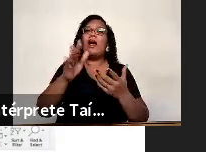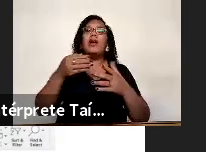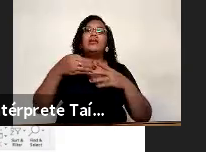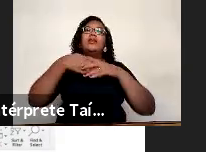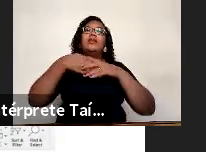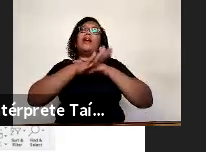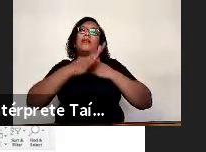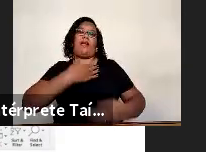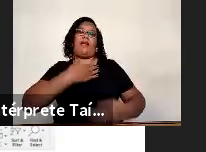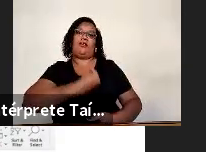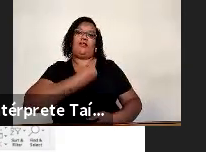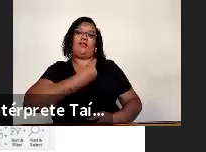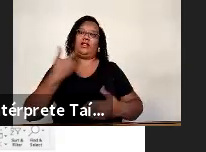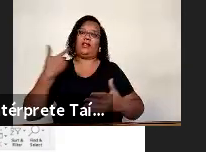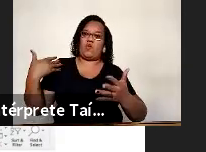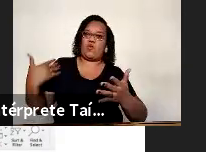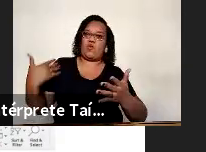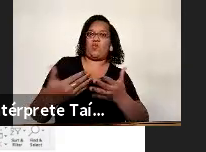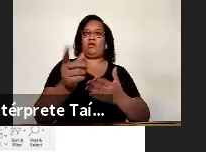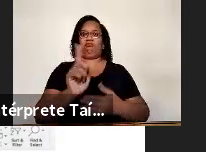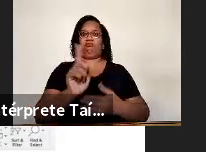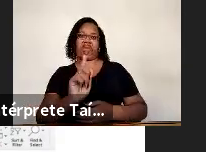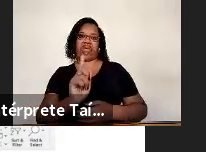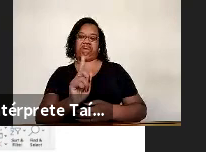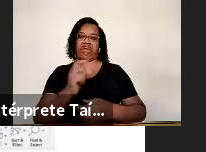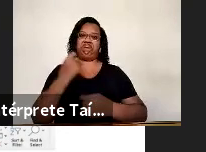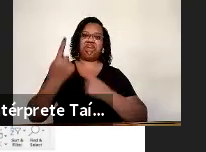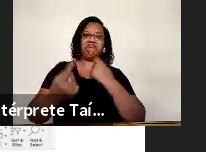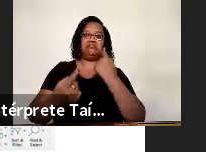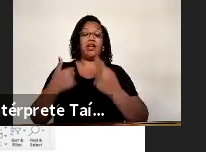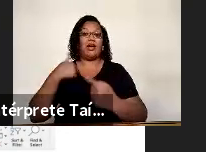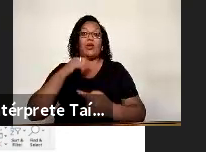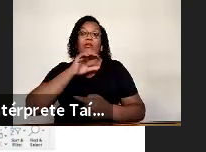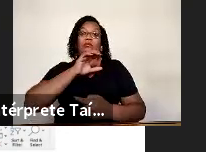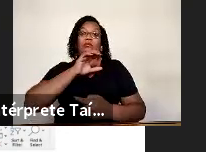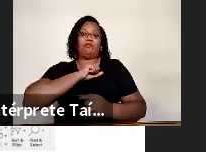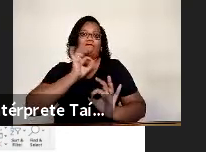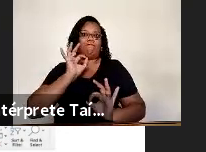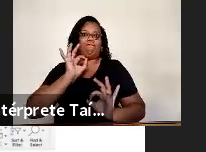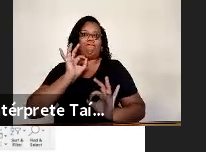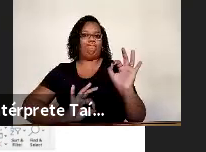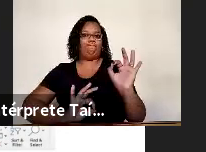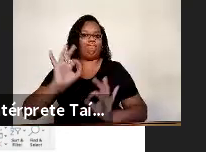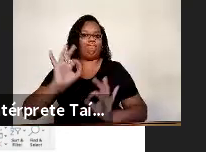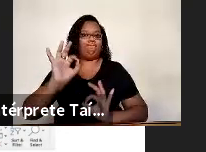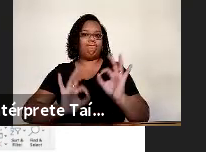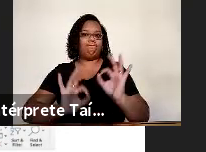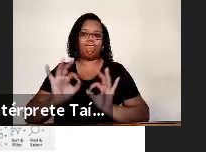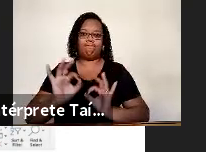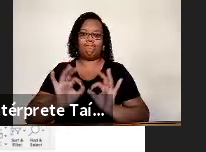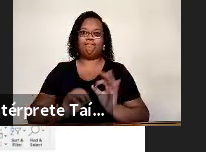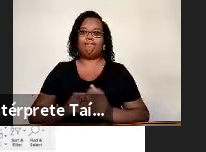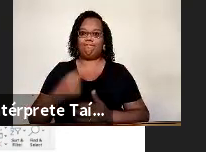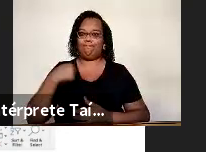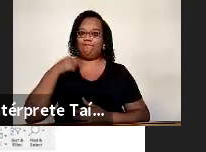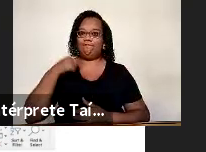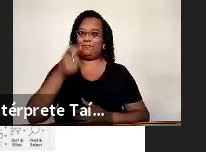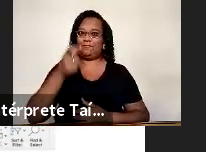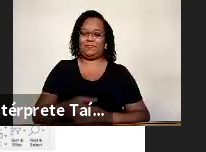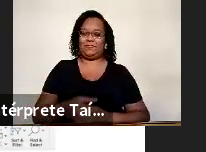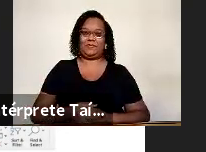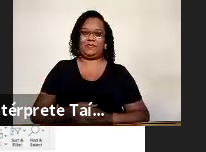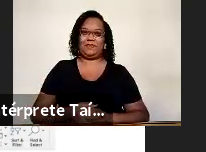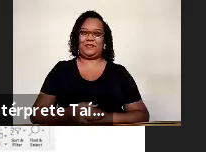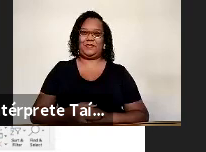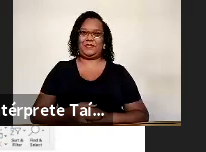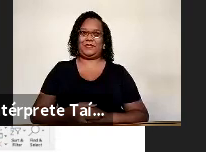And I'm pretty much a neat freak. I'm a Virgo, if anyone is interested in that. And so for most of my conference,